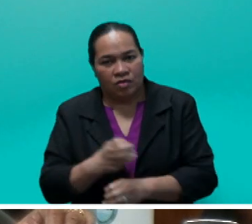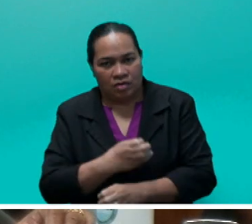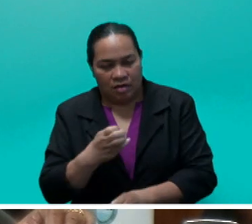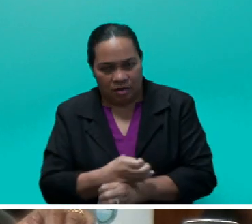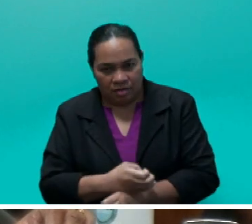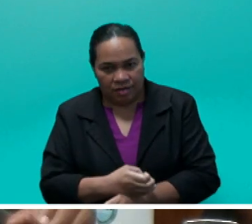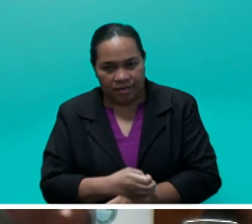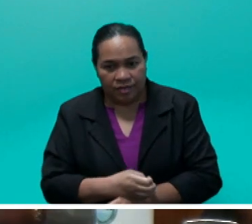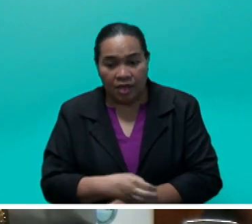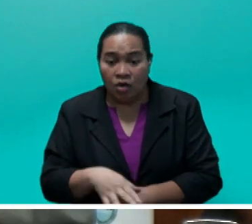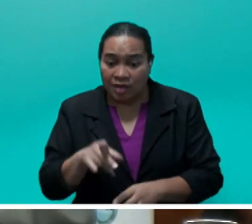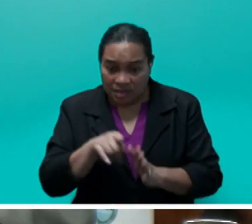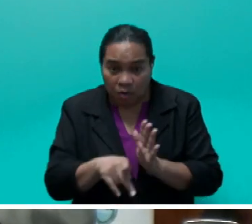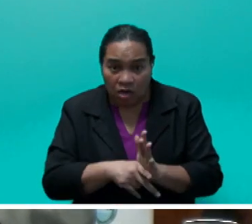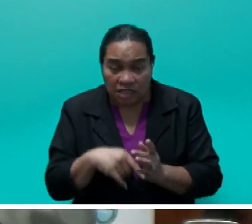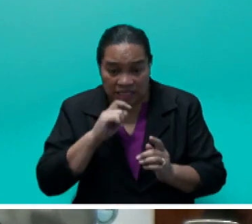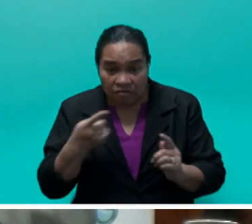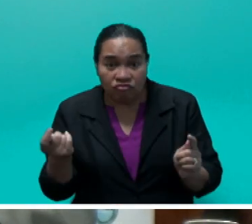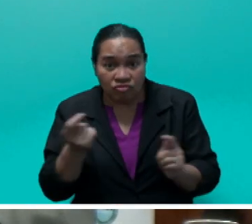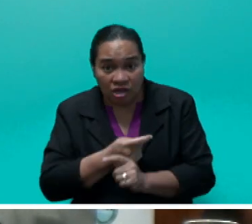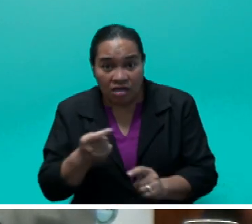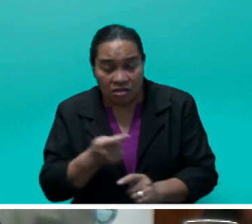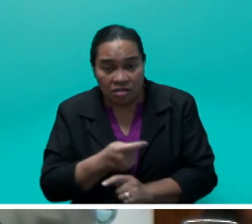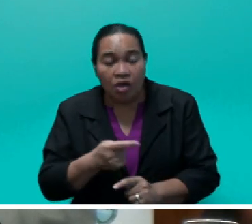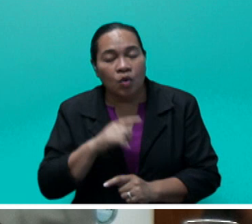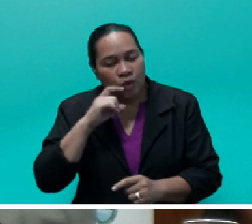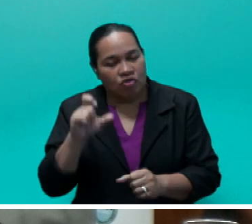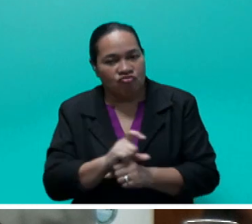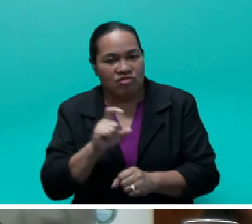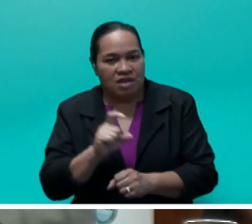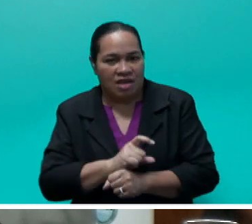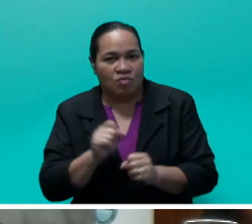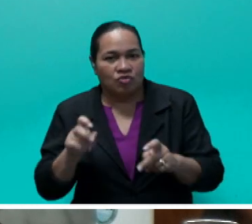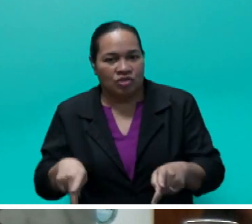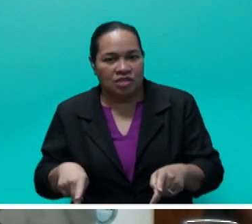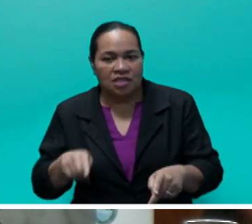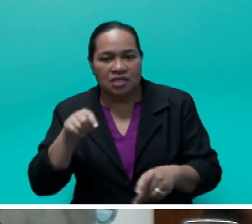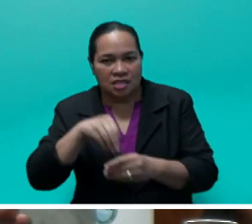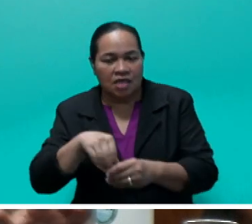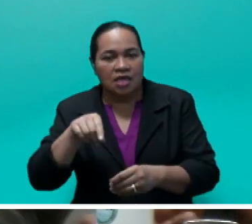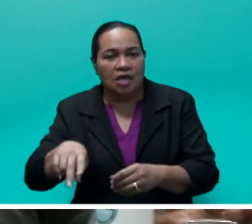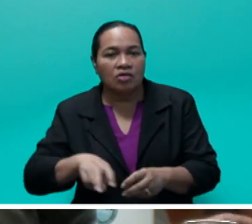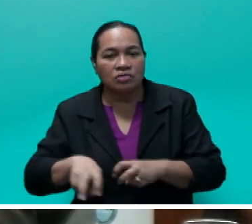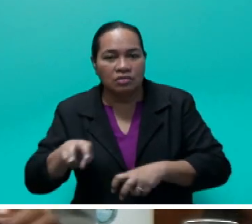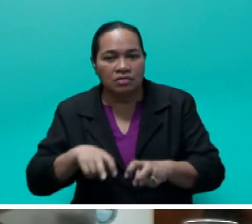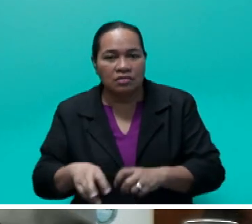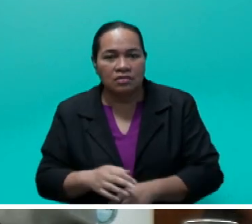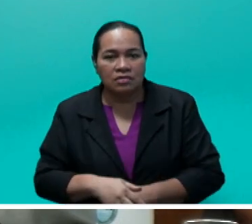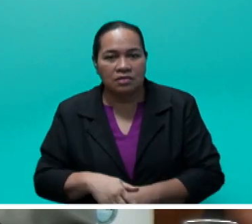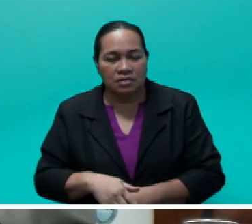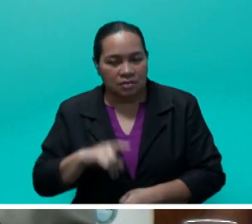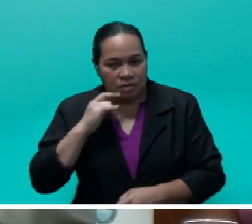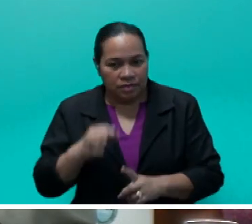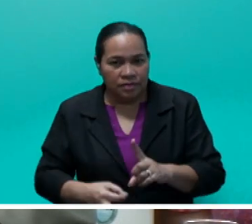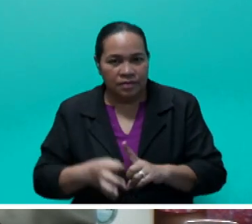This policy change is set to create new opportunities for Fiji's tourism and emerging industries, improve connectivity and potentially increase